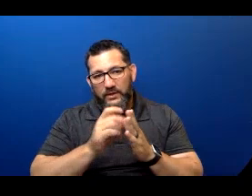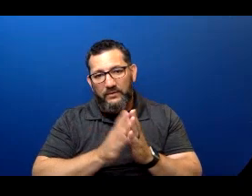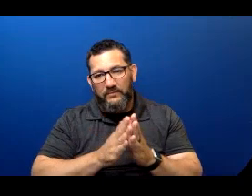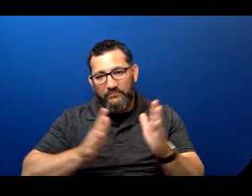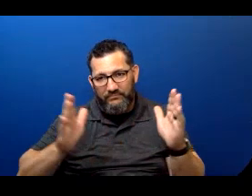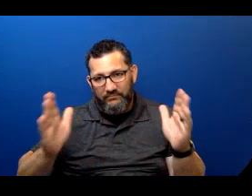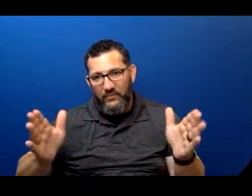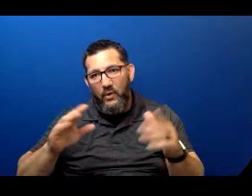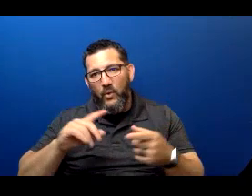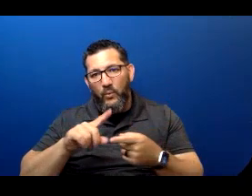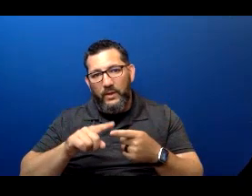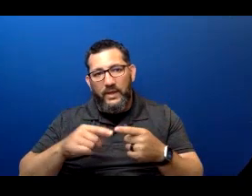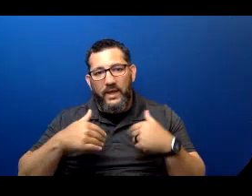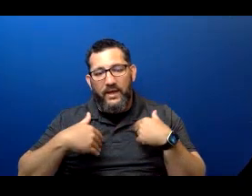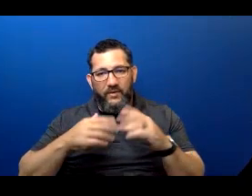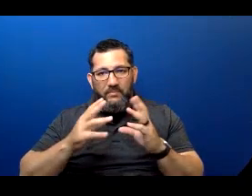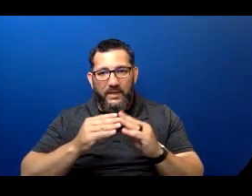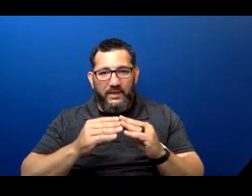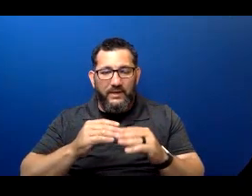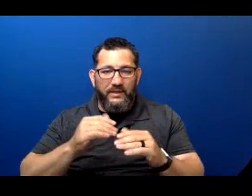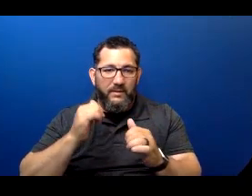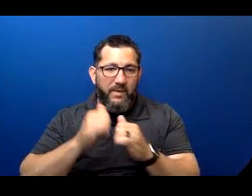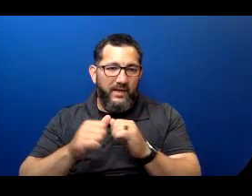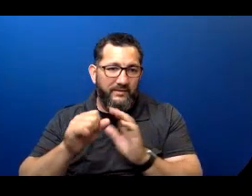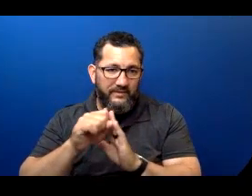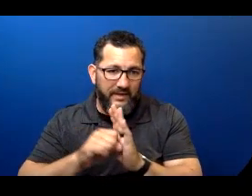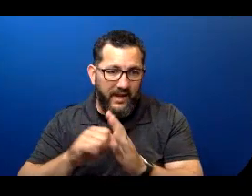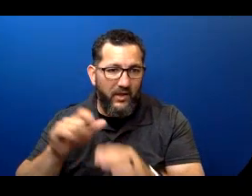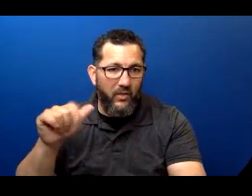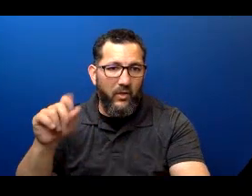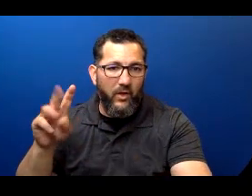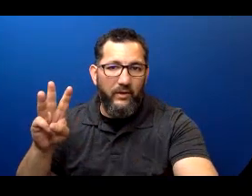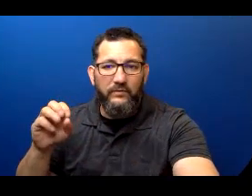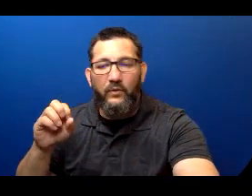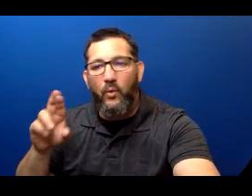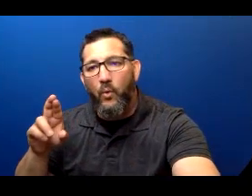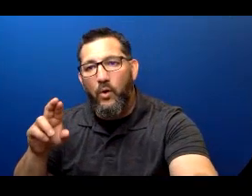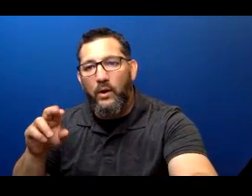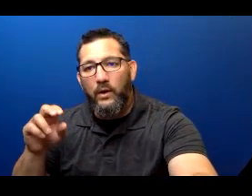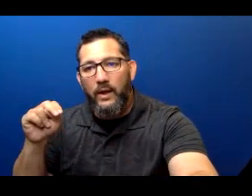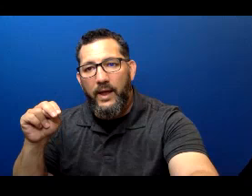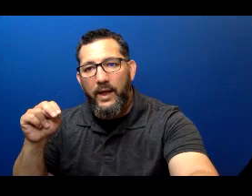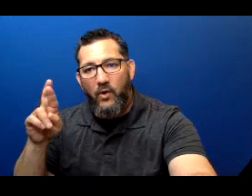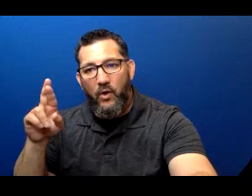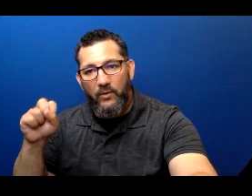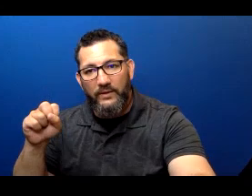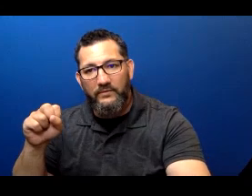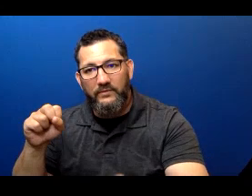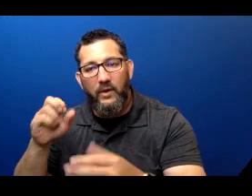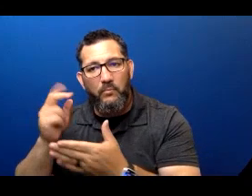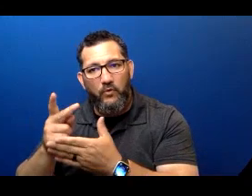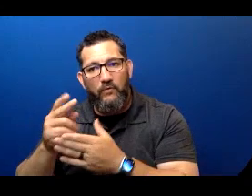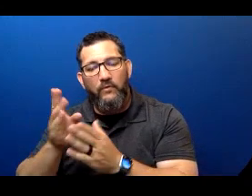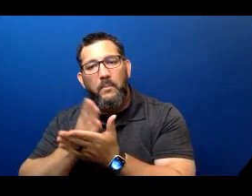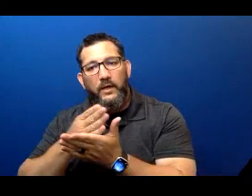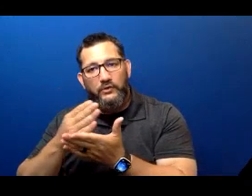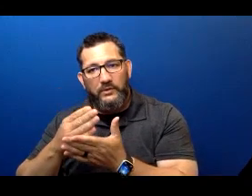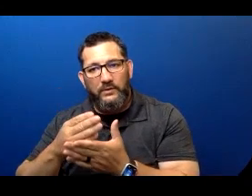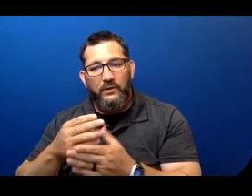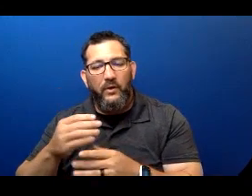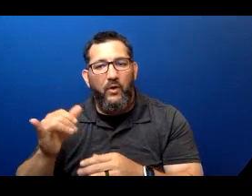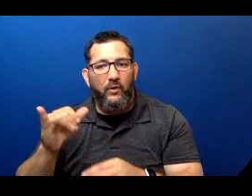they meet to pass state laws or Nevada revised statutes, approve budgets that